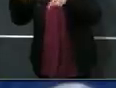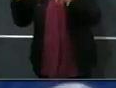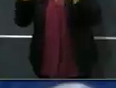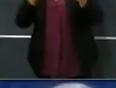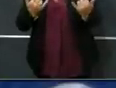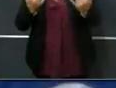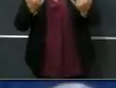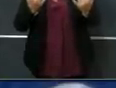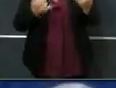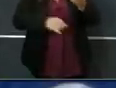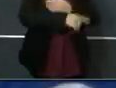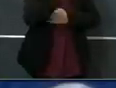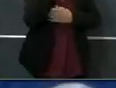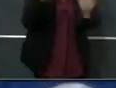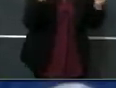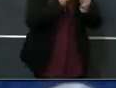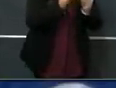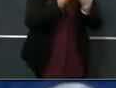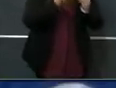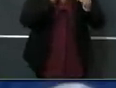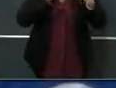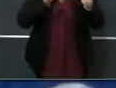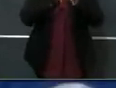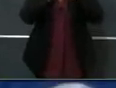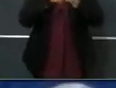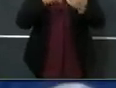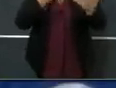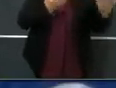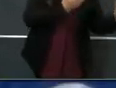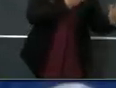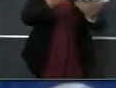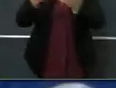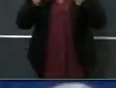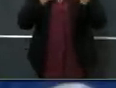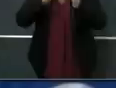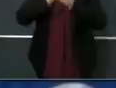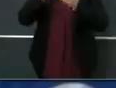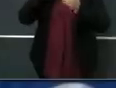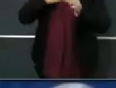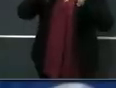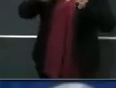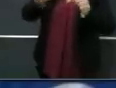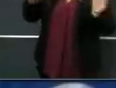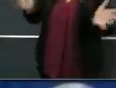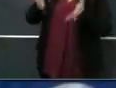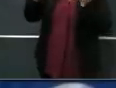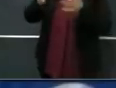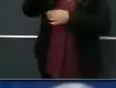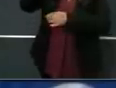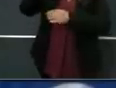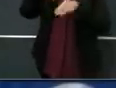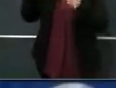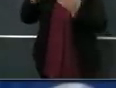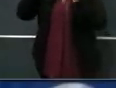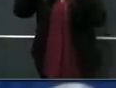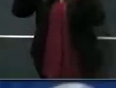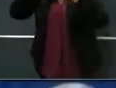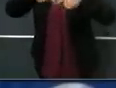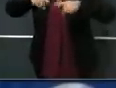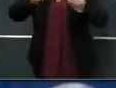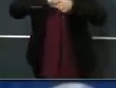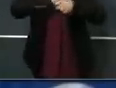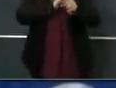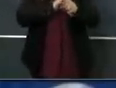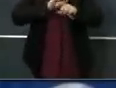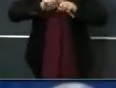more acute and more foundational in terms of our ability to not just promote the promise of education during this time, but